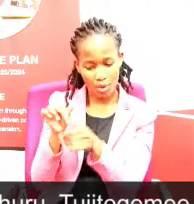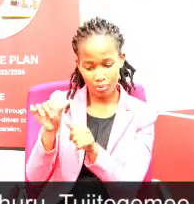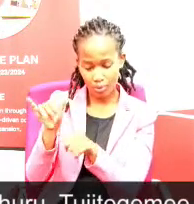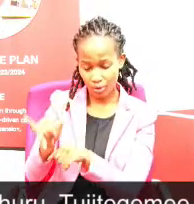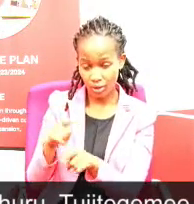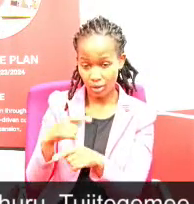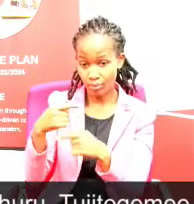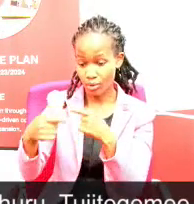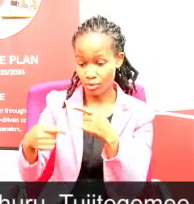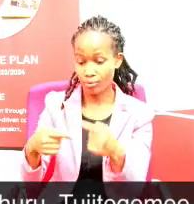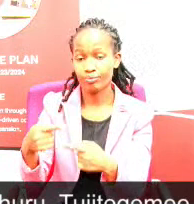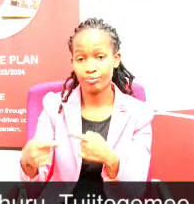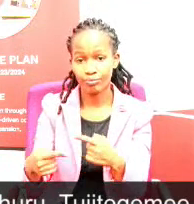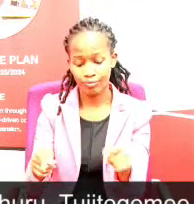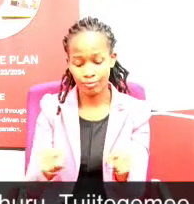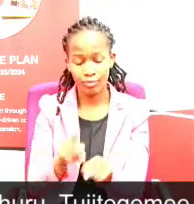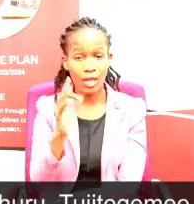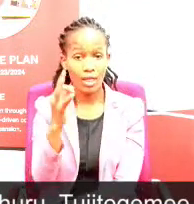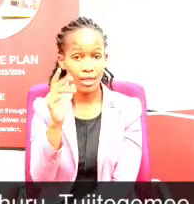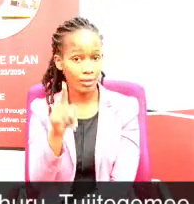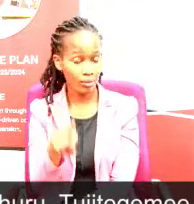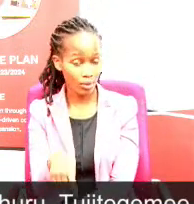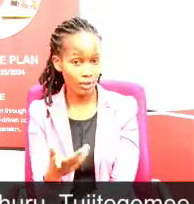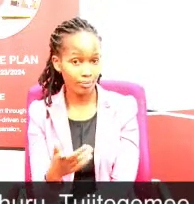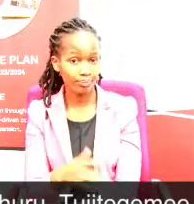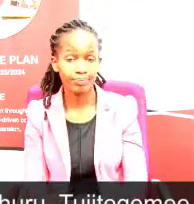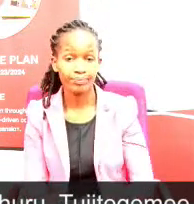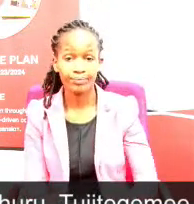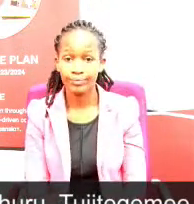as I continue. And then thirdly,